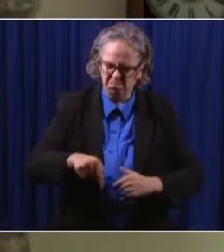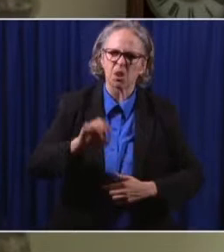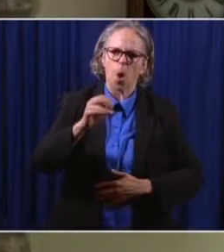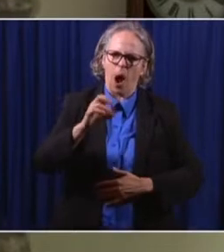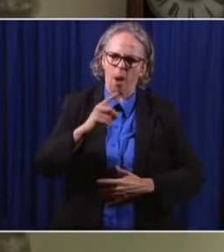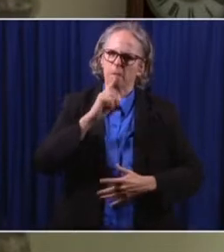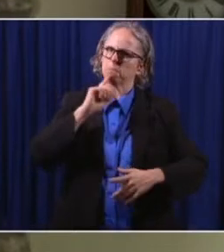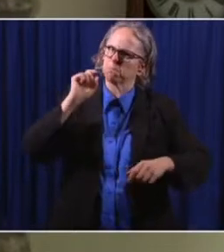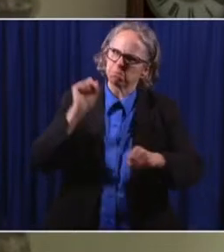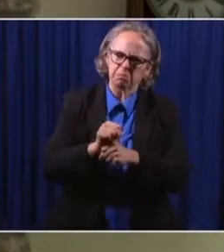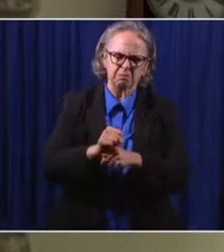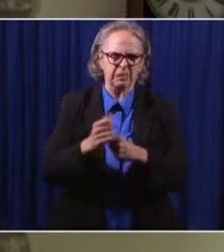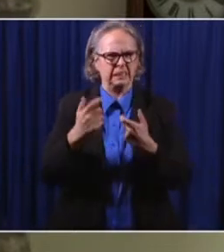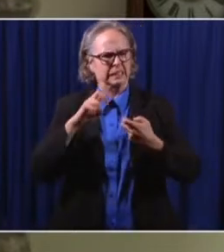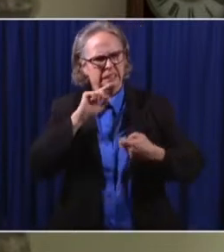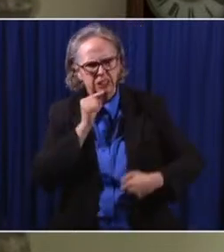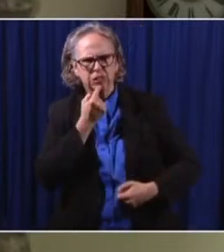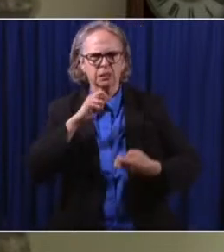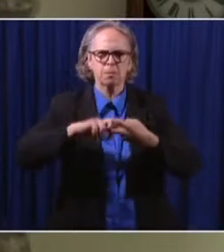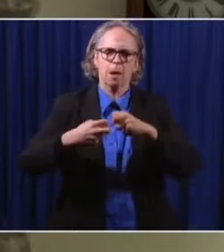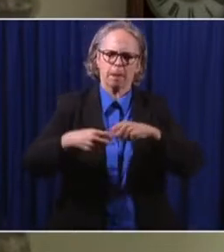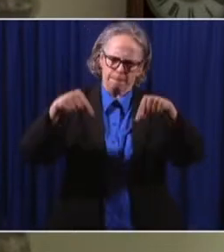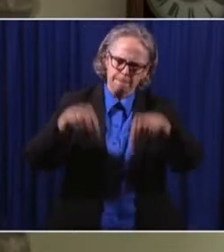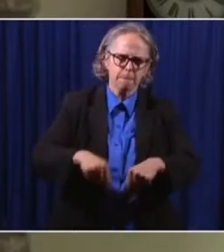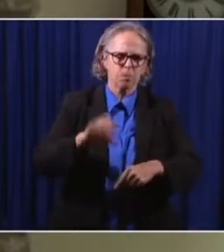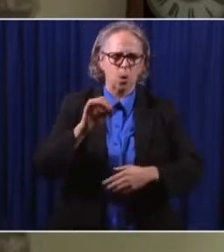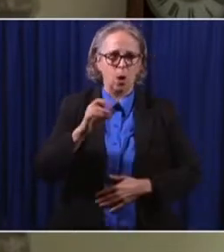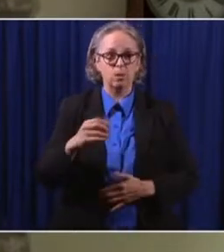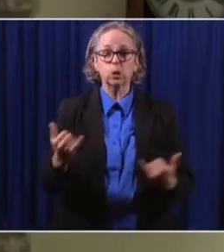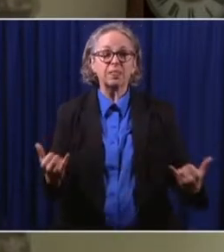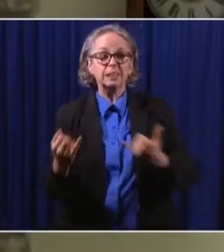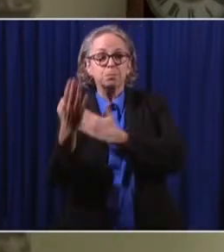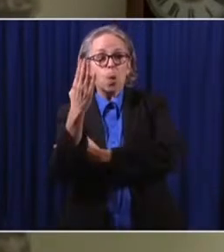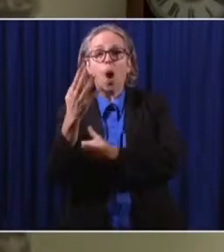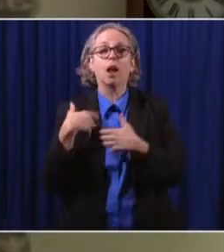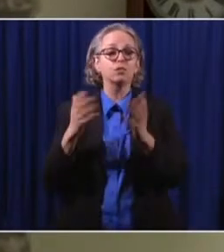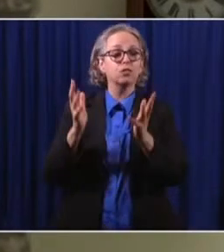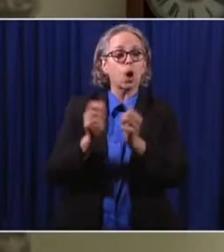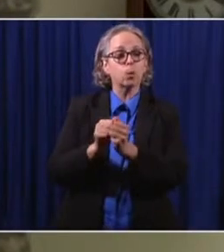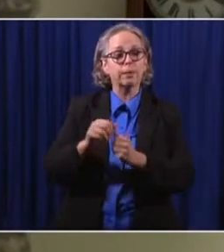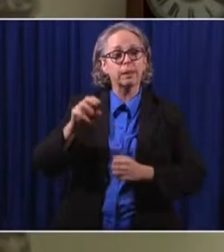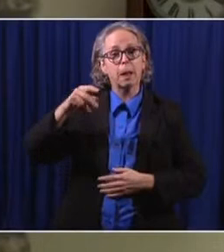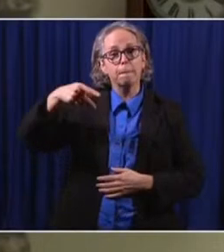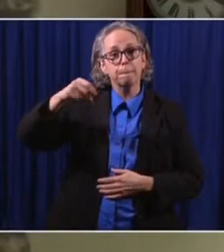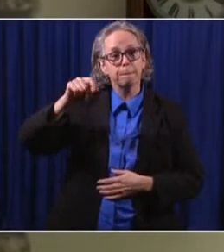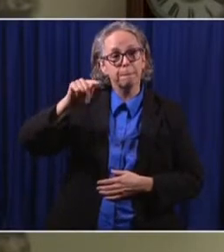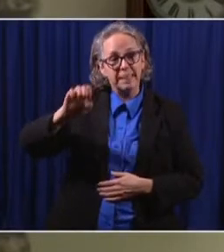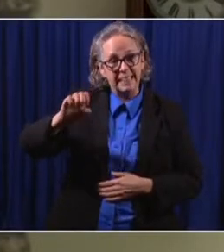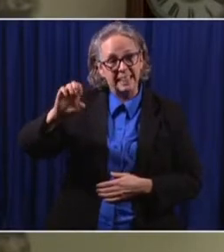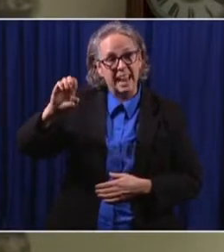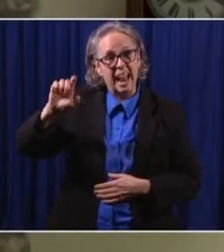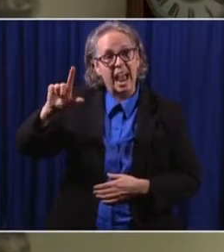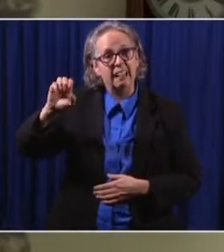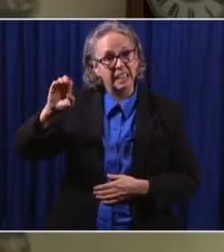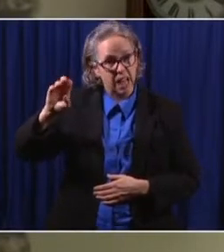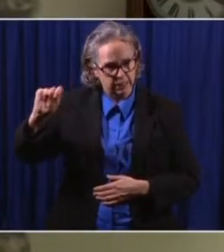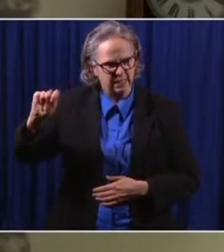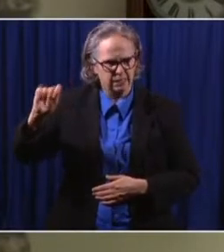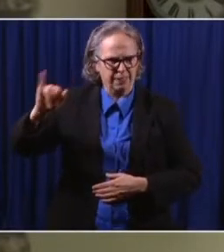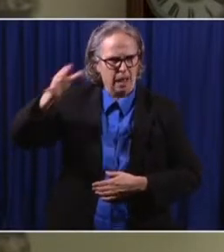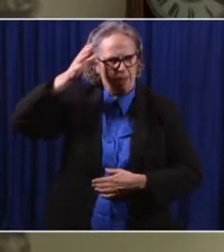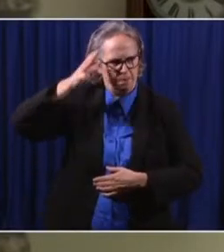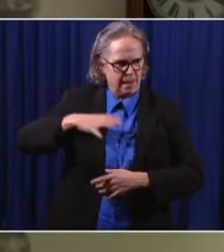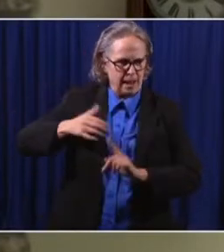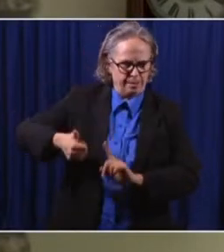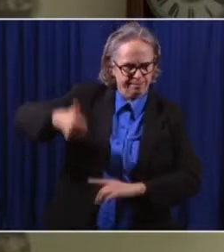I talked with Pete Elliott, United States Marshal for the Northern District of Ohio, about the efforts that he